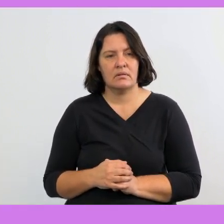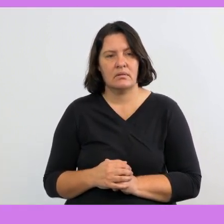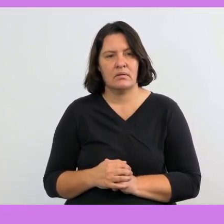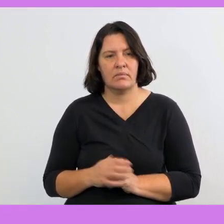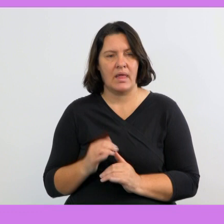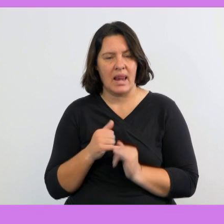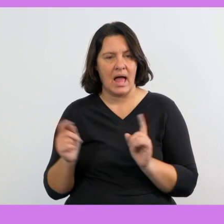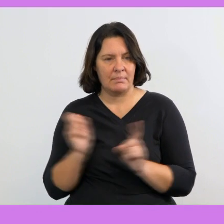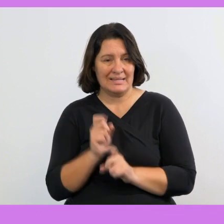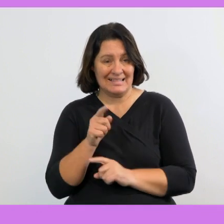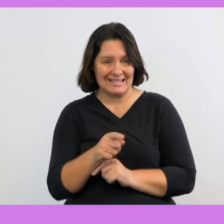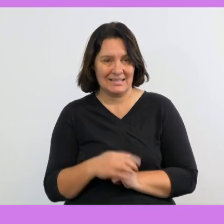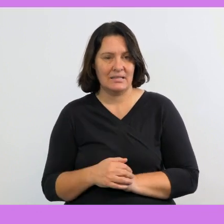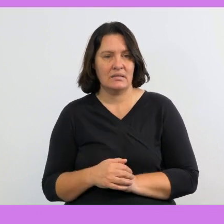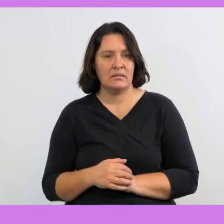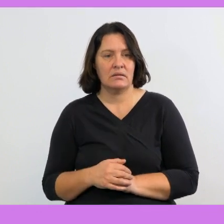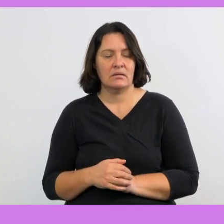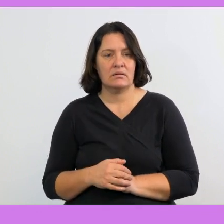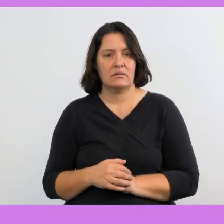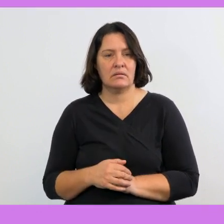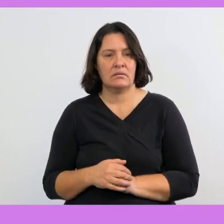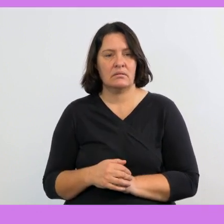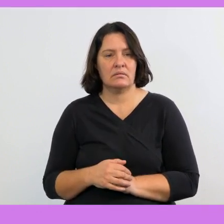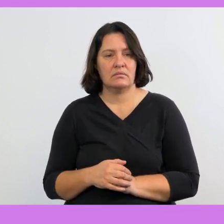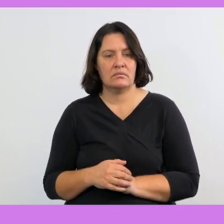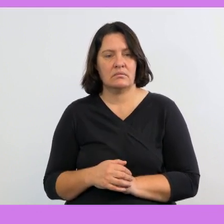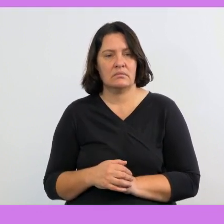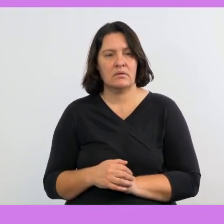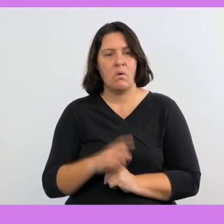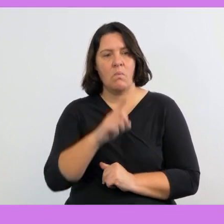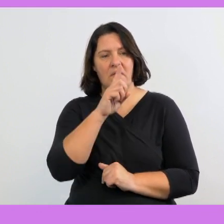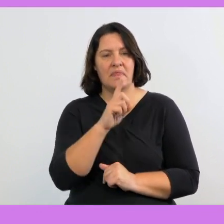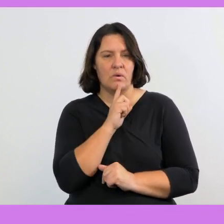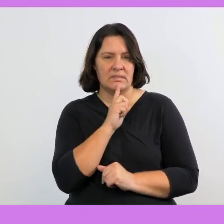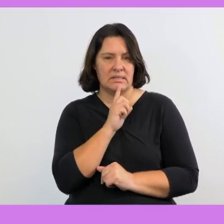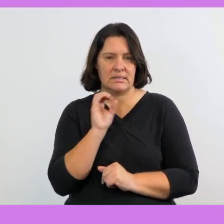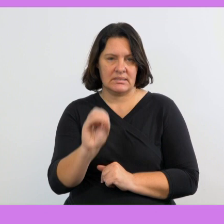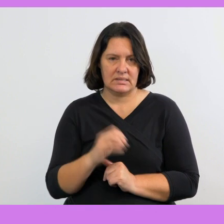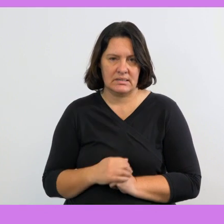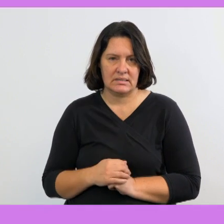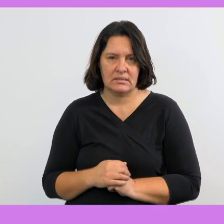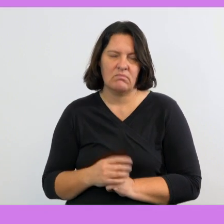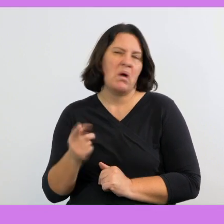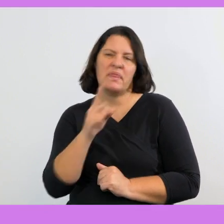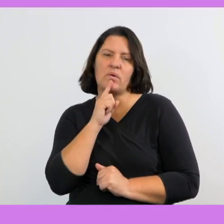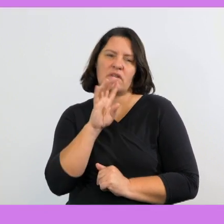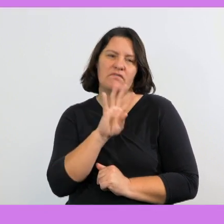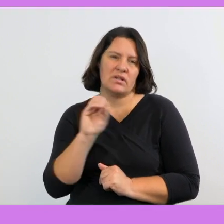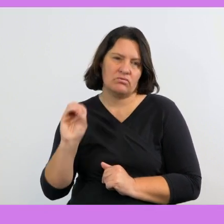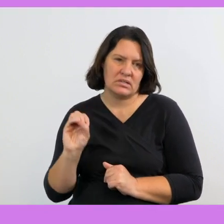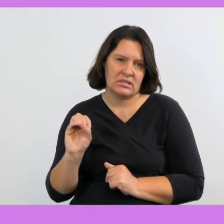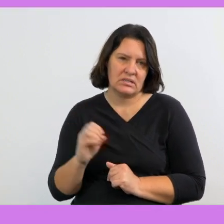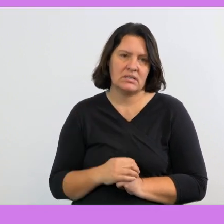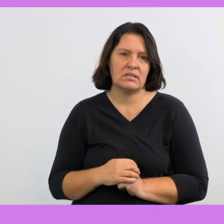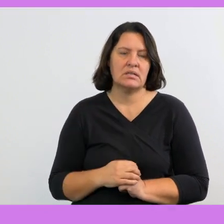Remember till where it meets with the line. Right, so that will be around about 1,000, let's say 400